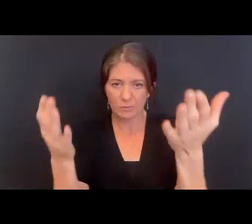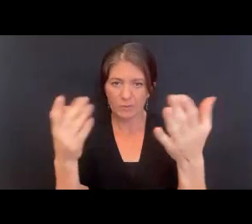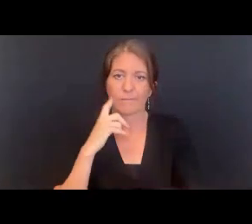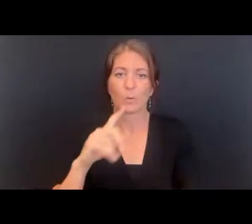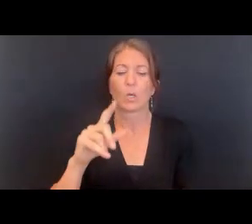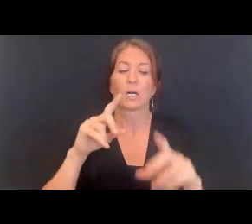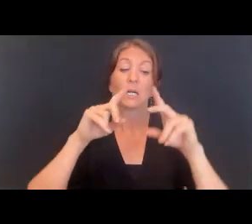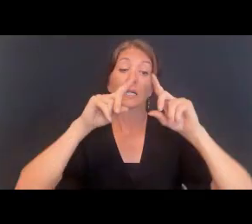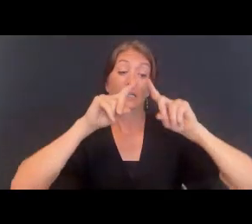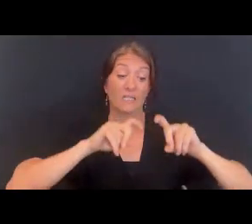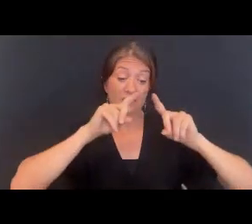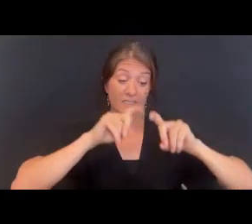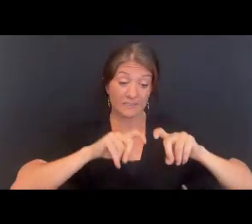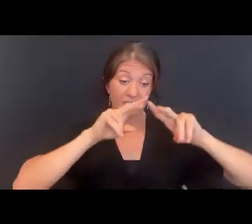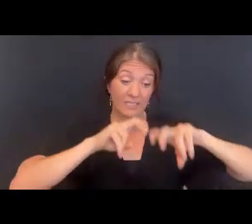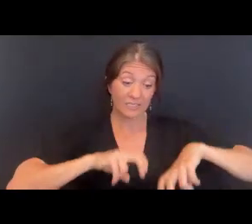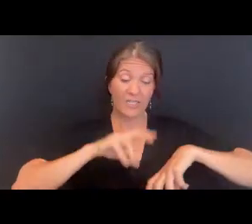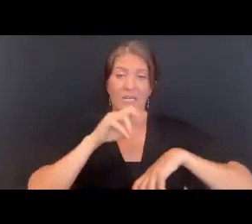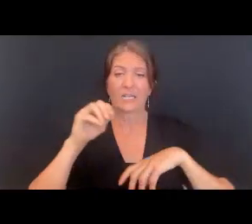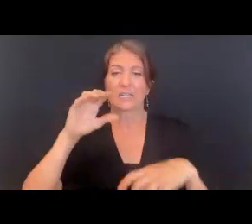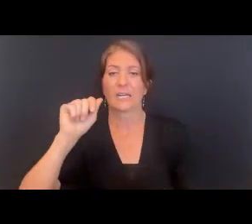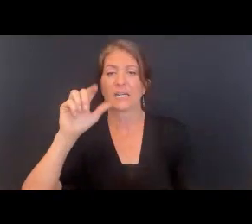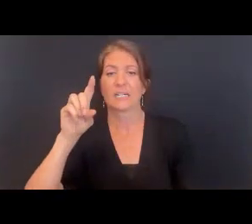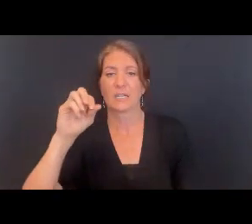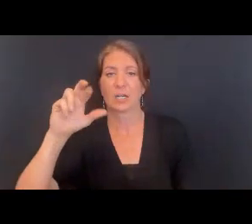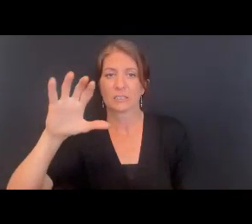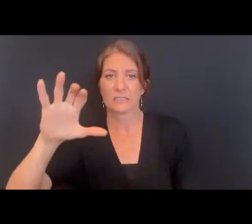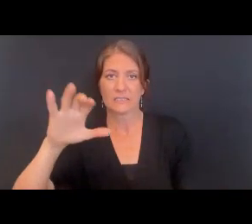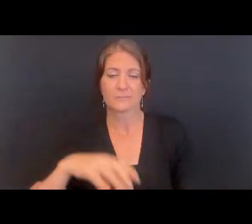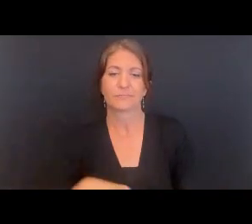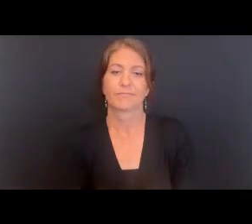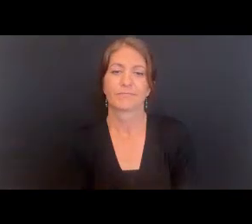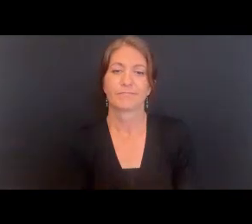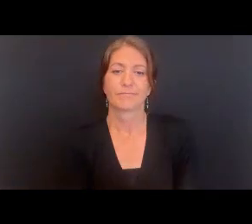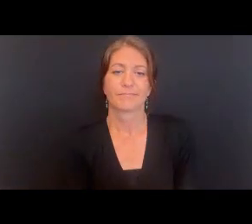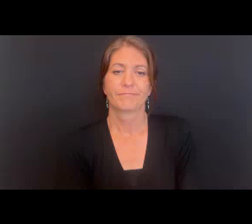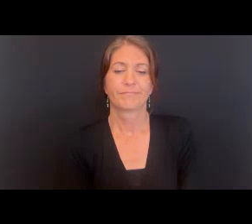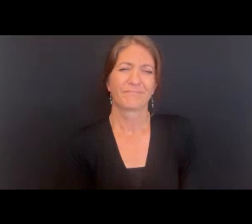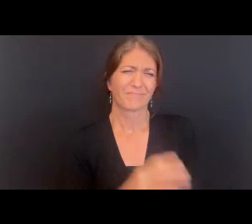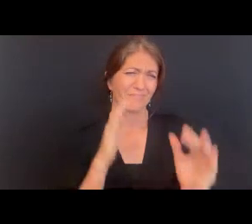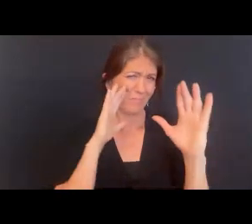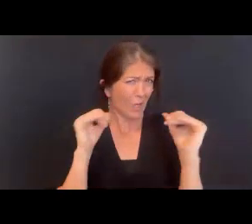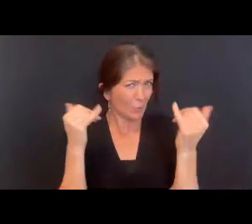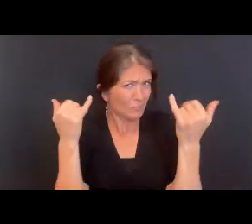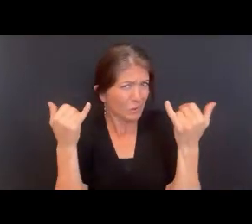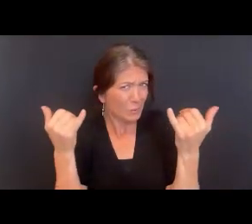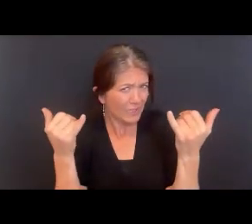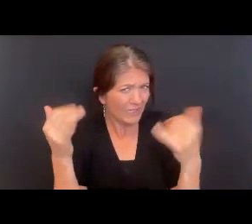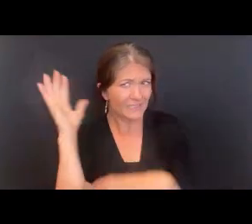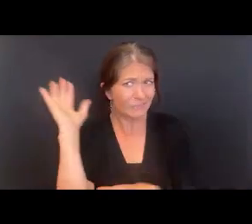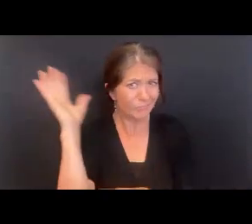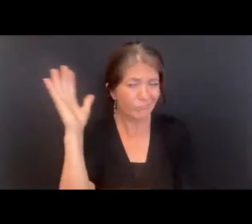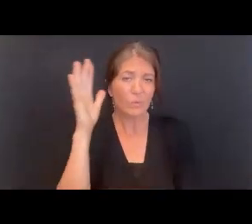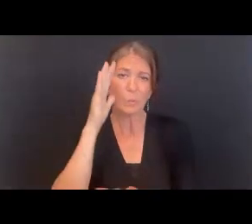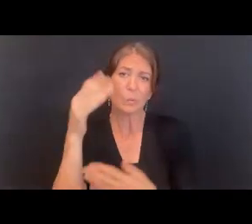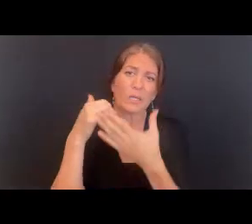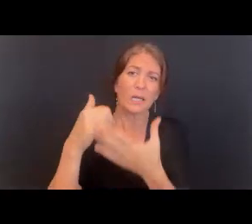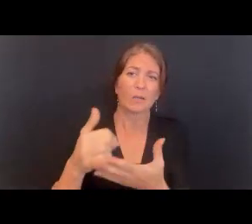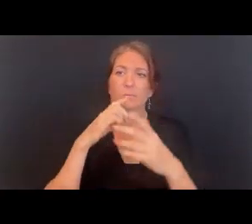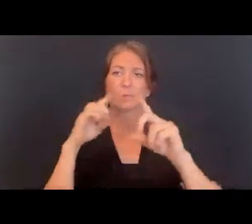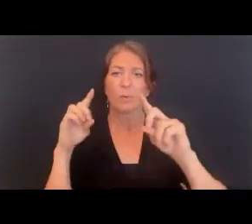ADRC. And I hope that today's webinar helps answer some questions that you've all have